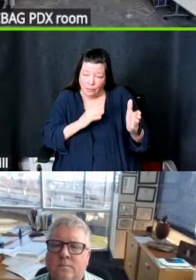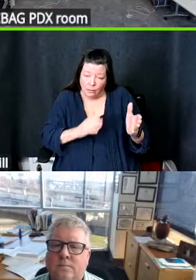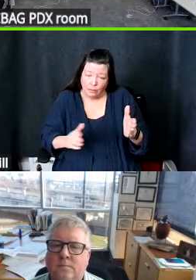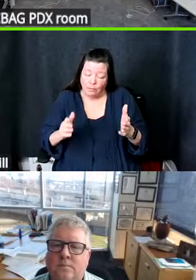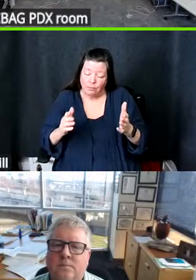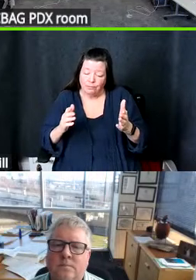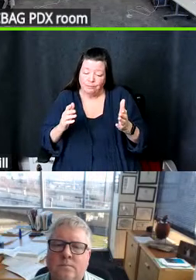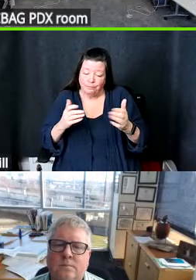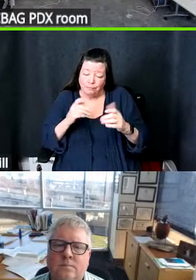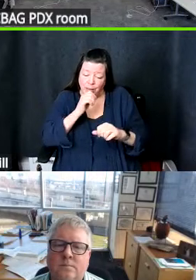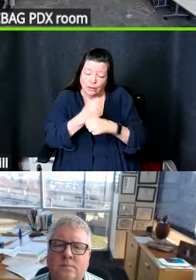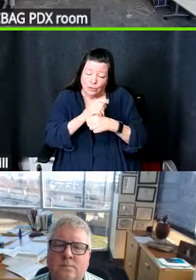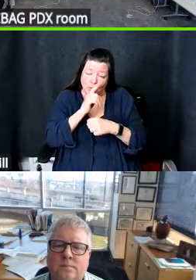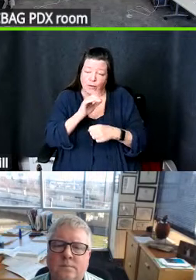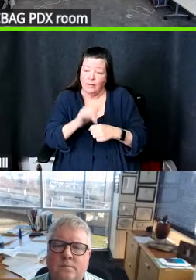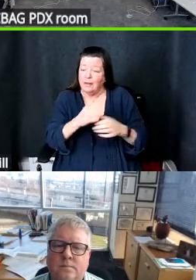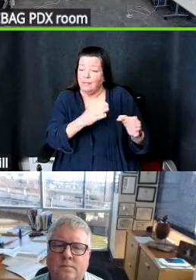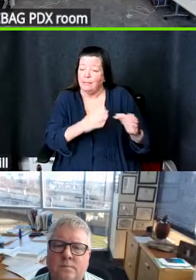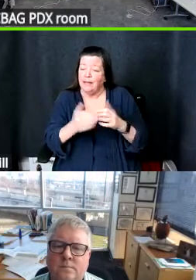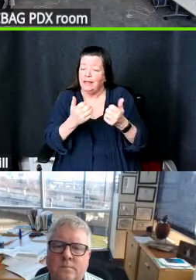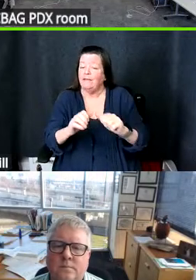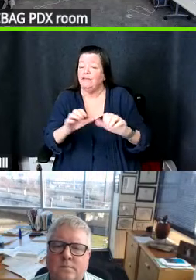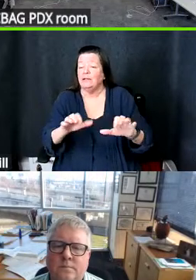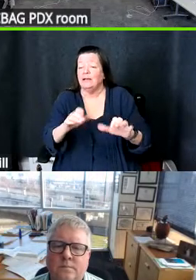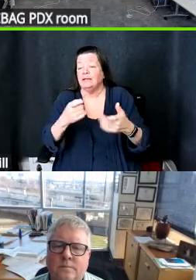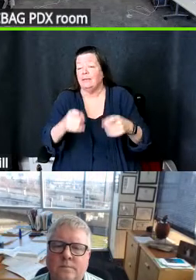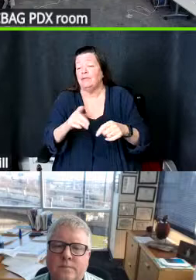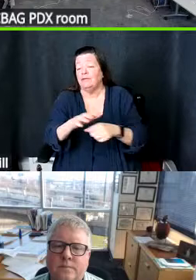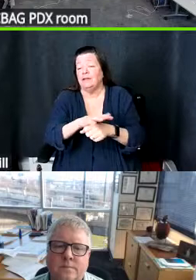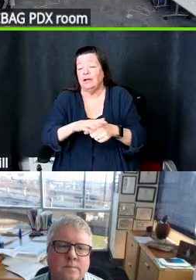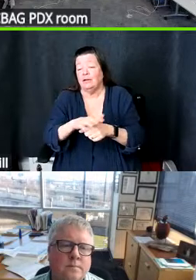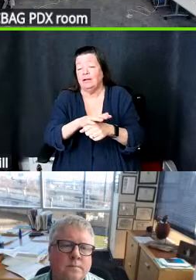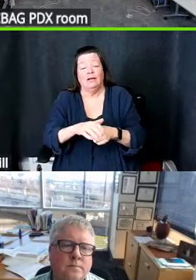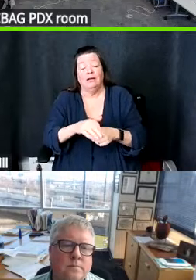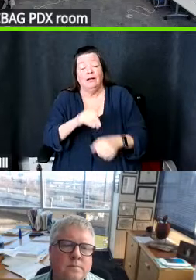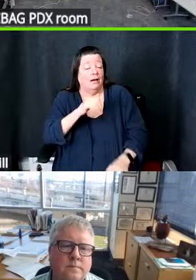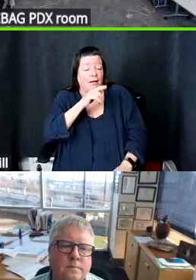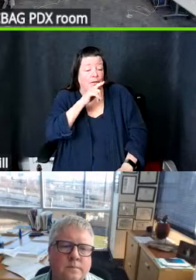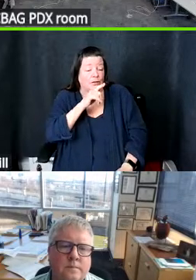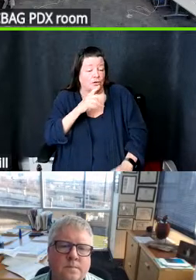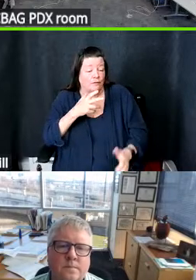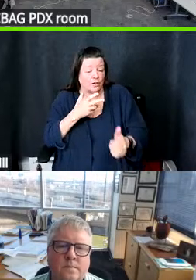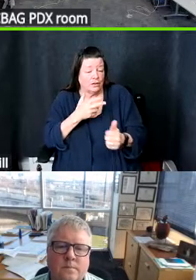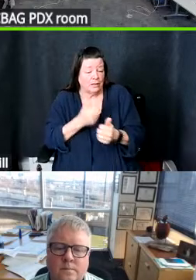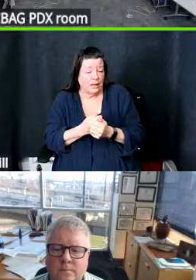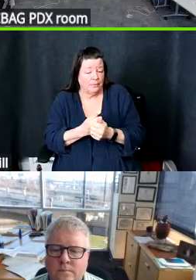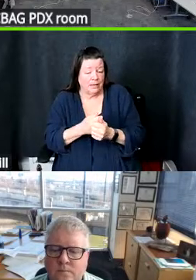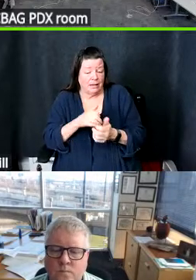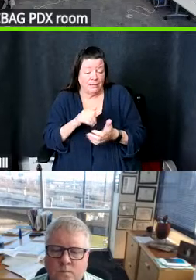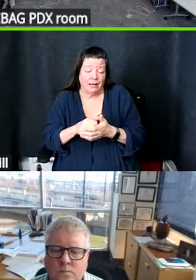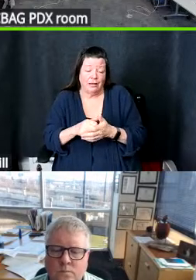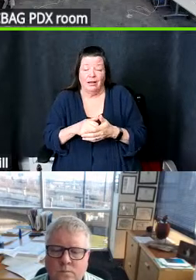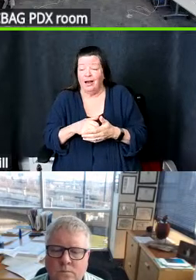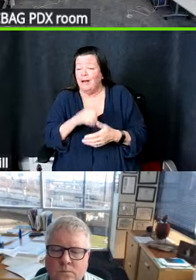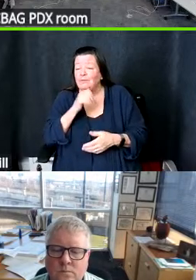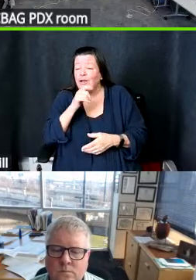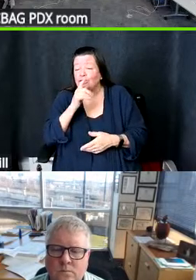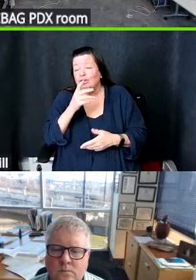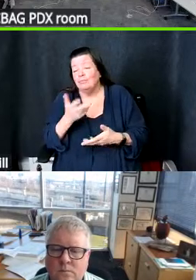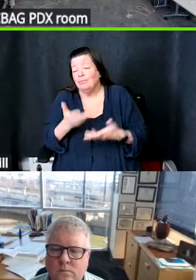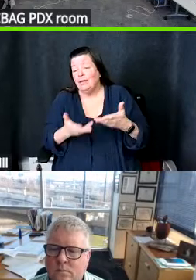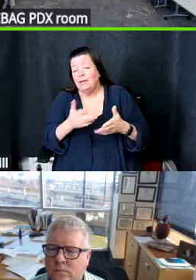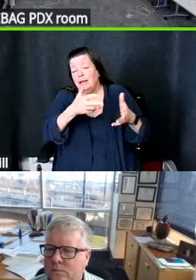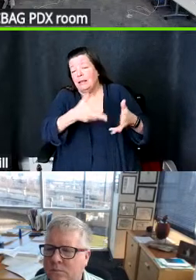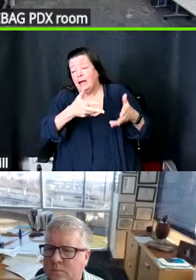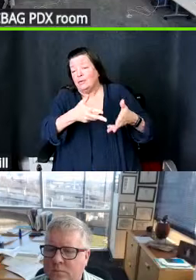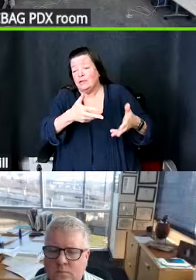does happen for that area. And also, I don't know if there's any updates on that, if it's languishing now, because there was some specific ideas